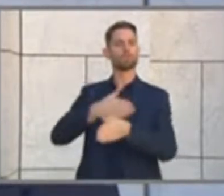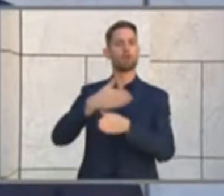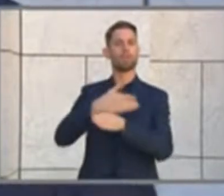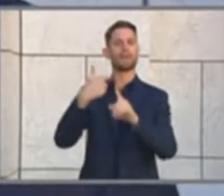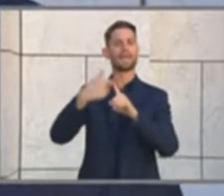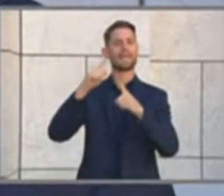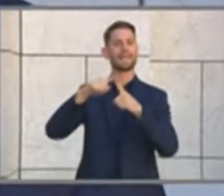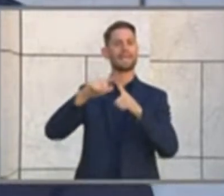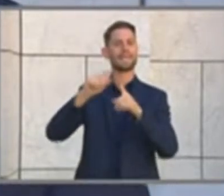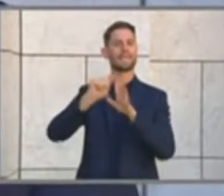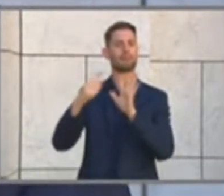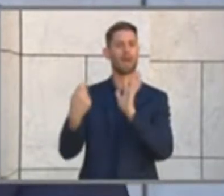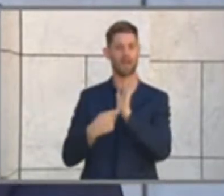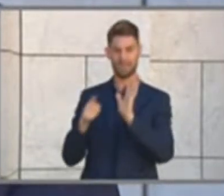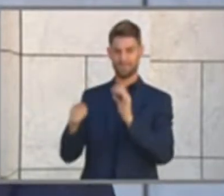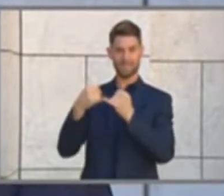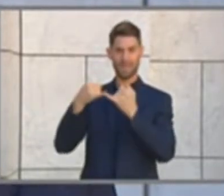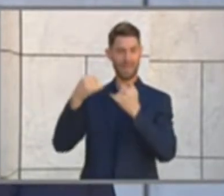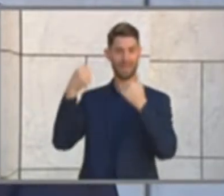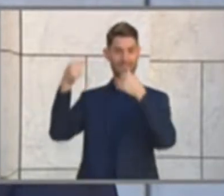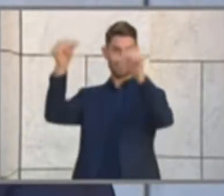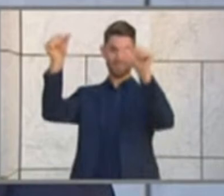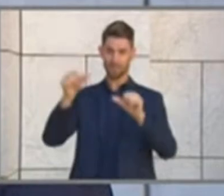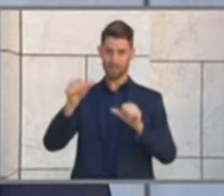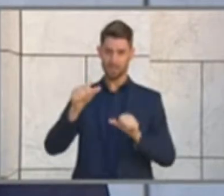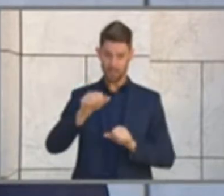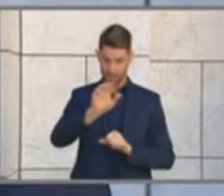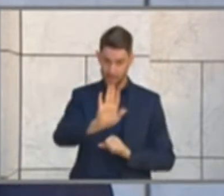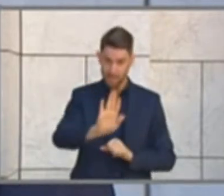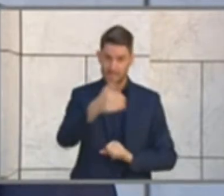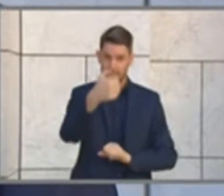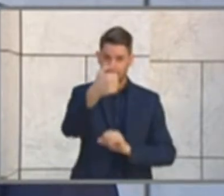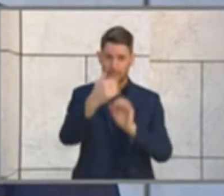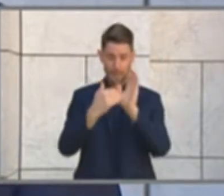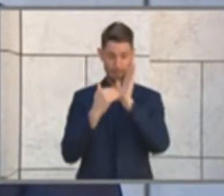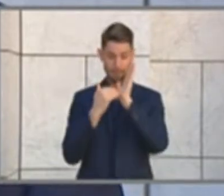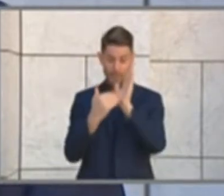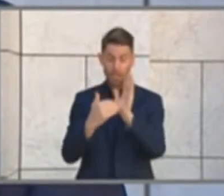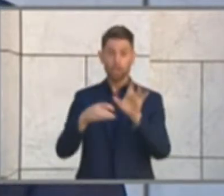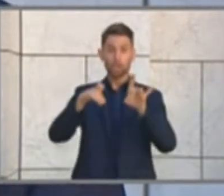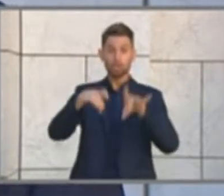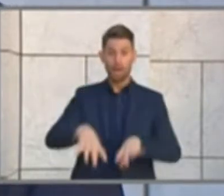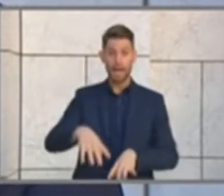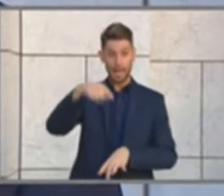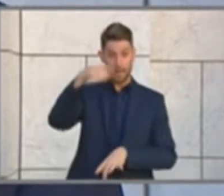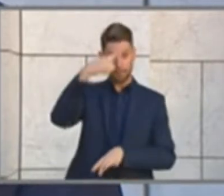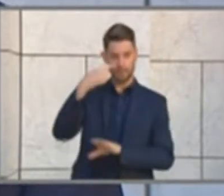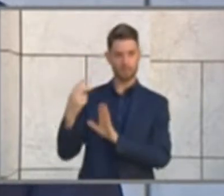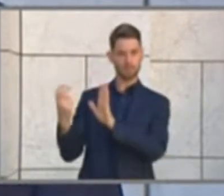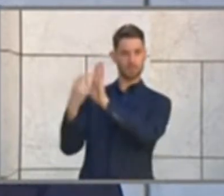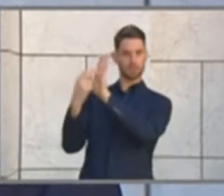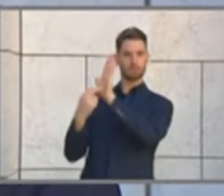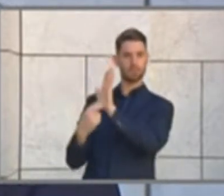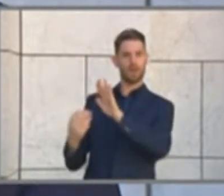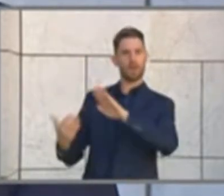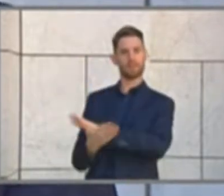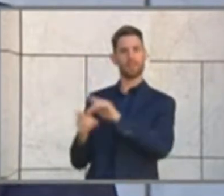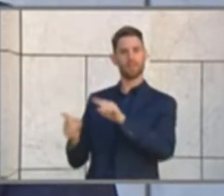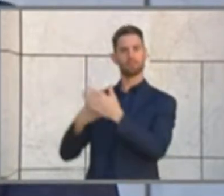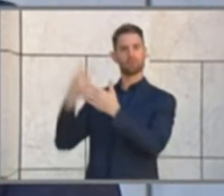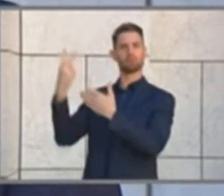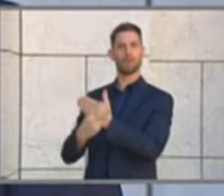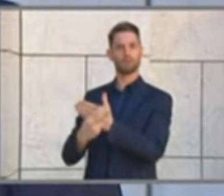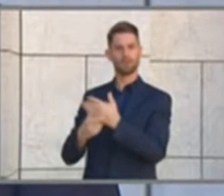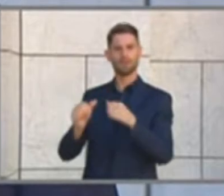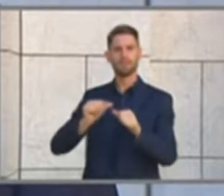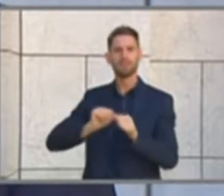been incredibly effective. I mean, 6 million Australians have been supported at their worst